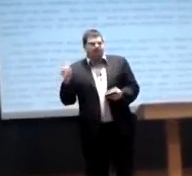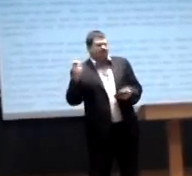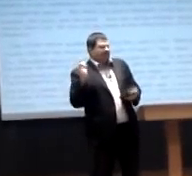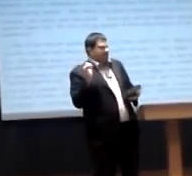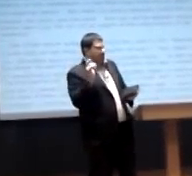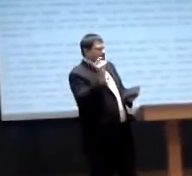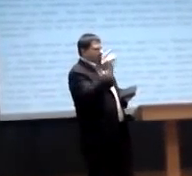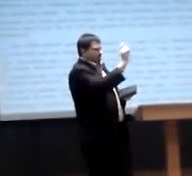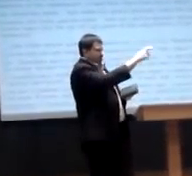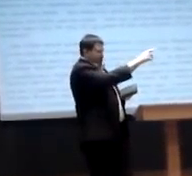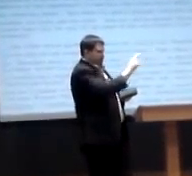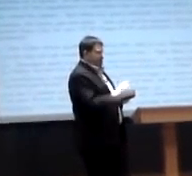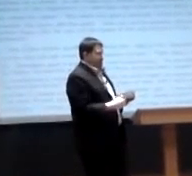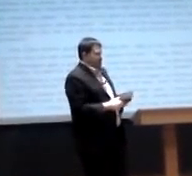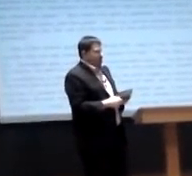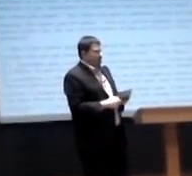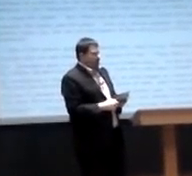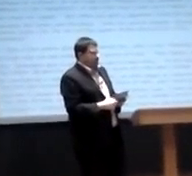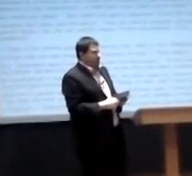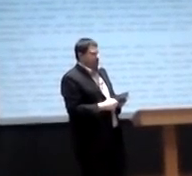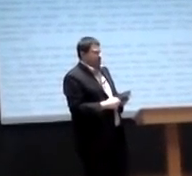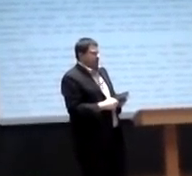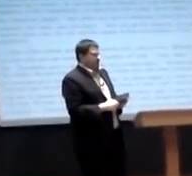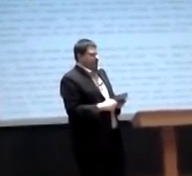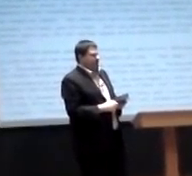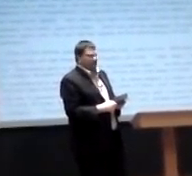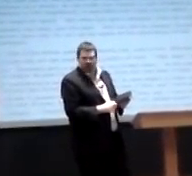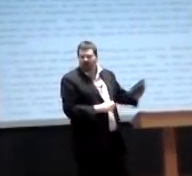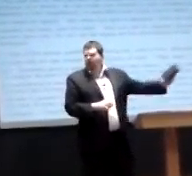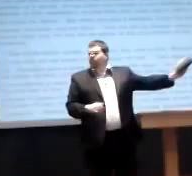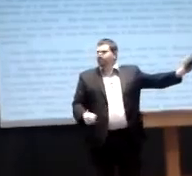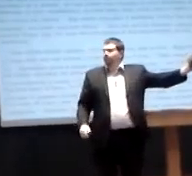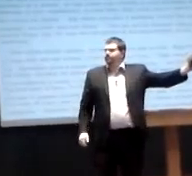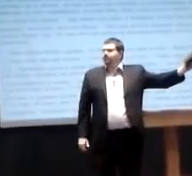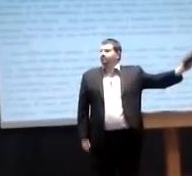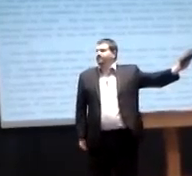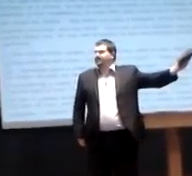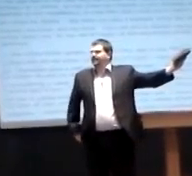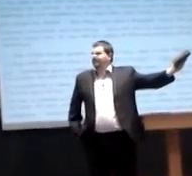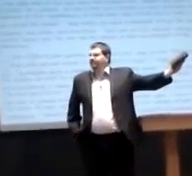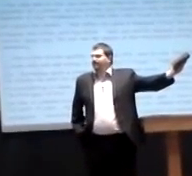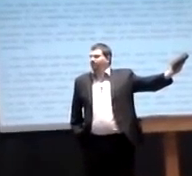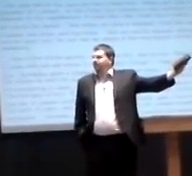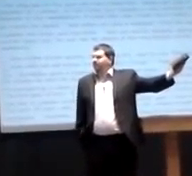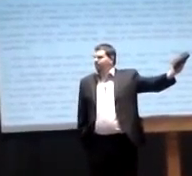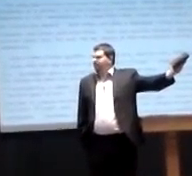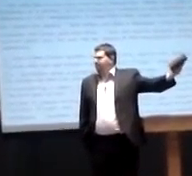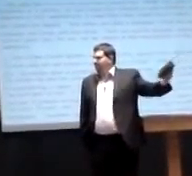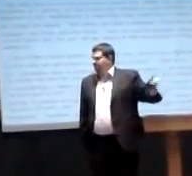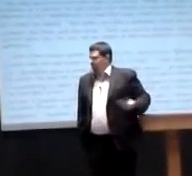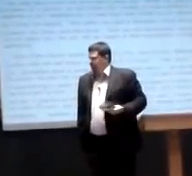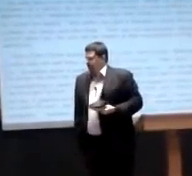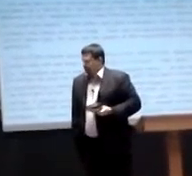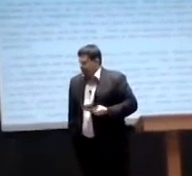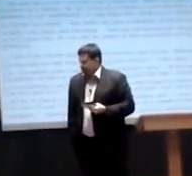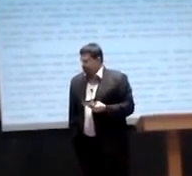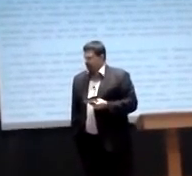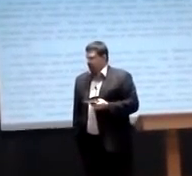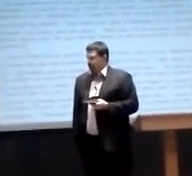When was the last time you saw somebody sitting over there and said, "I wonder what they're doing today. I want to go out to lunch with